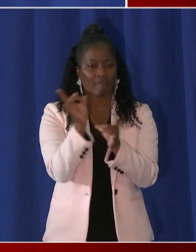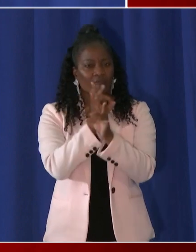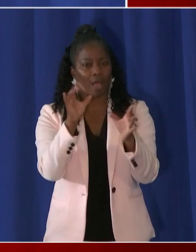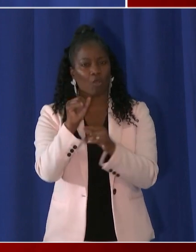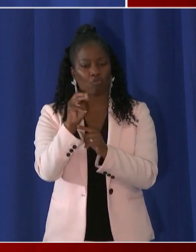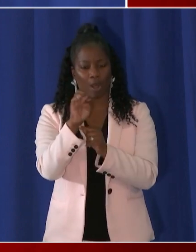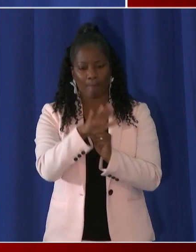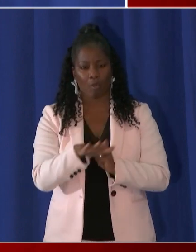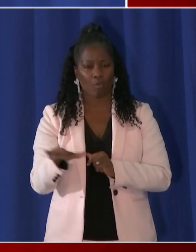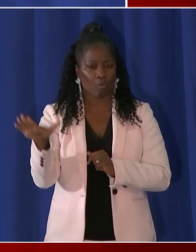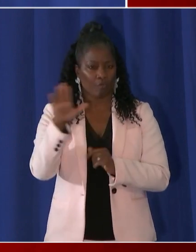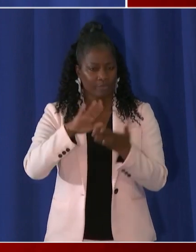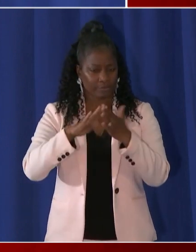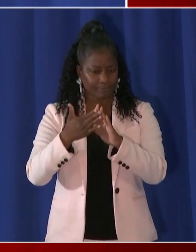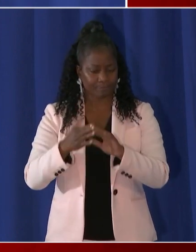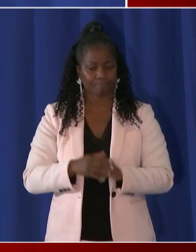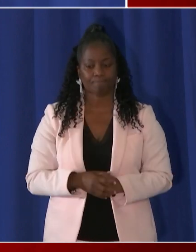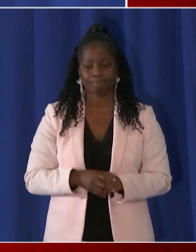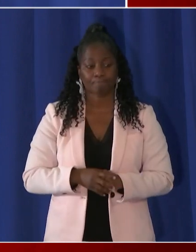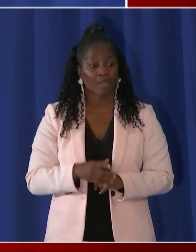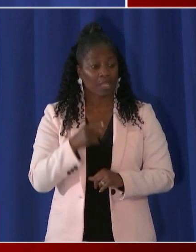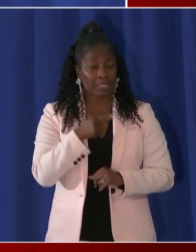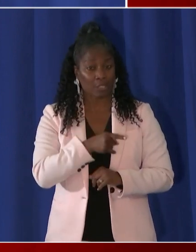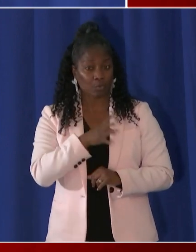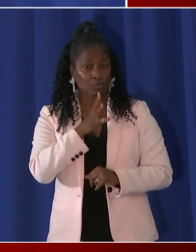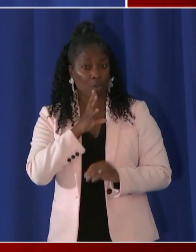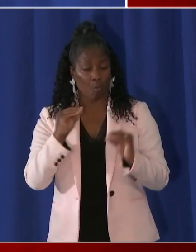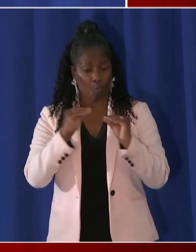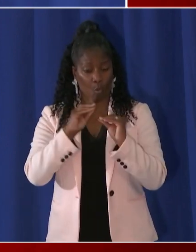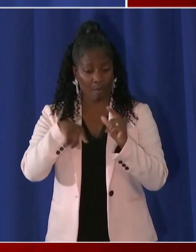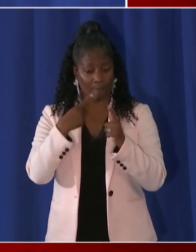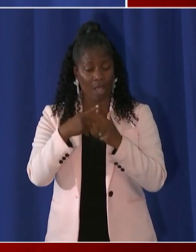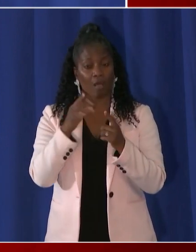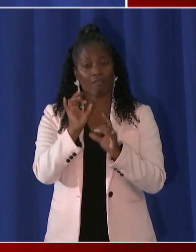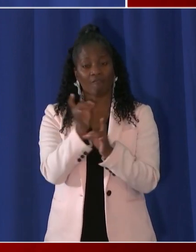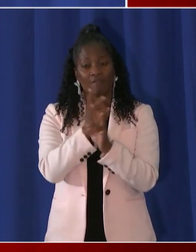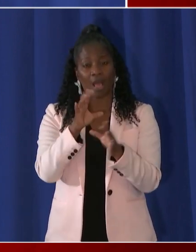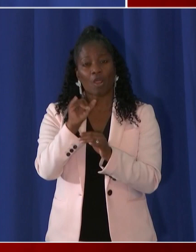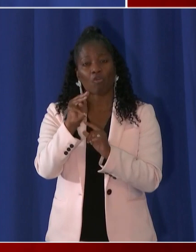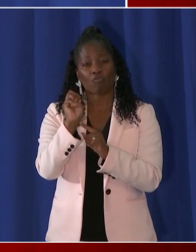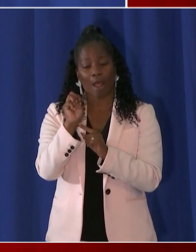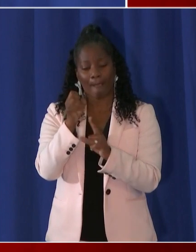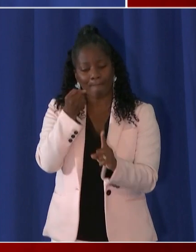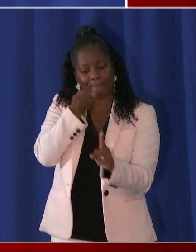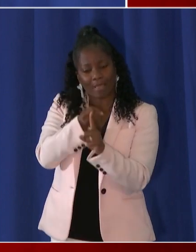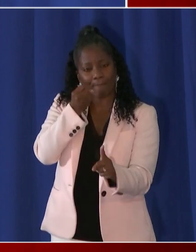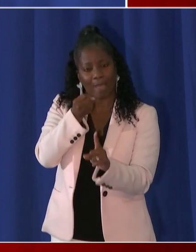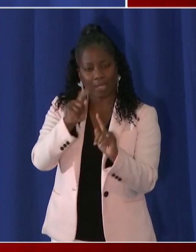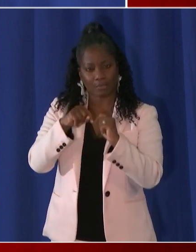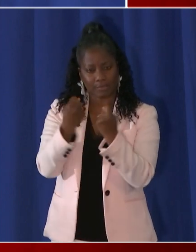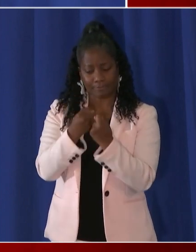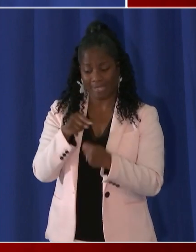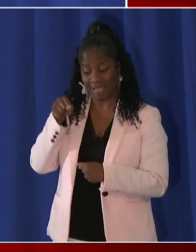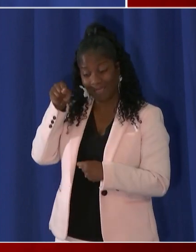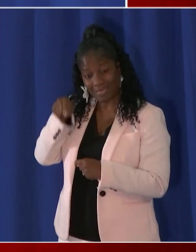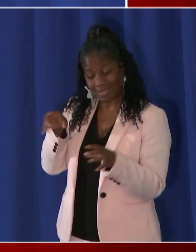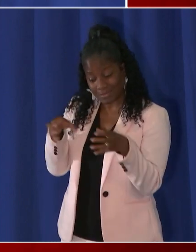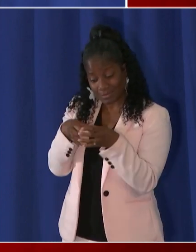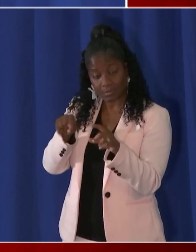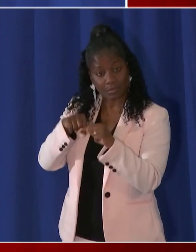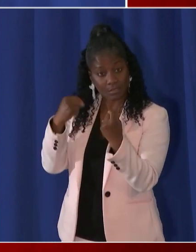going to talk to you a little bit more about the Violent Crime Impact Team, and this will be a